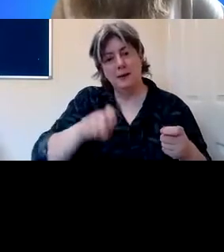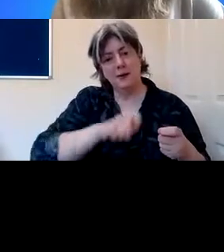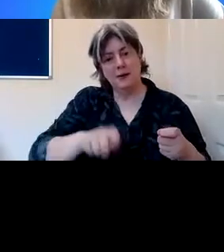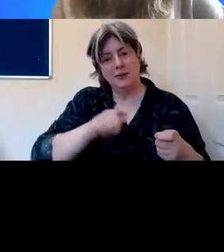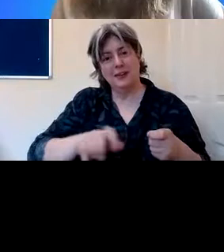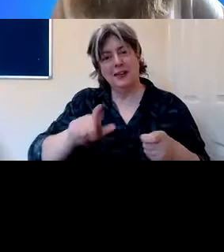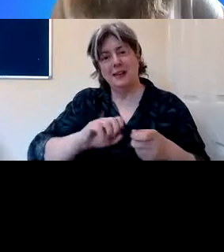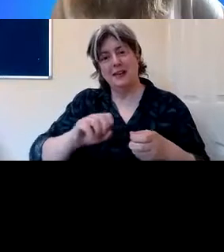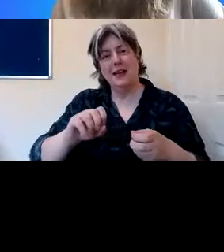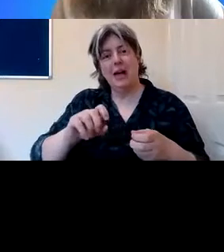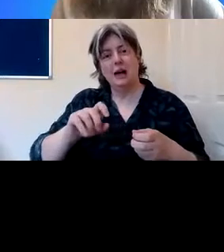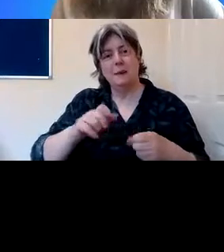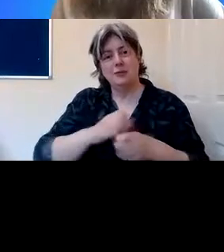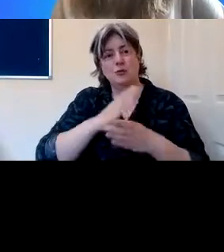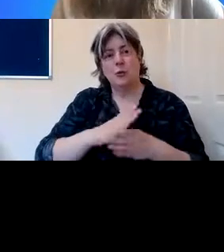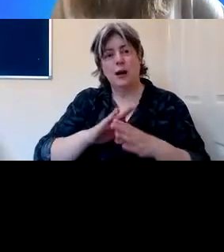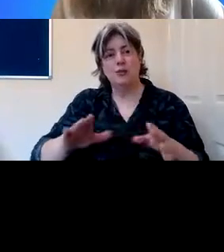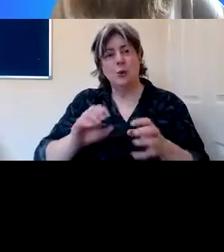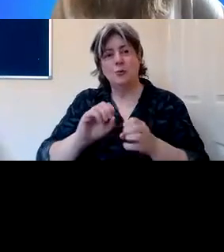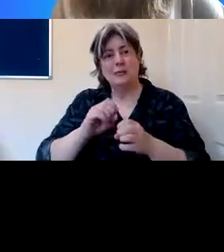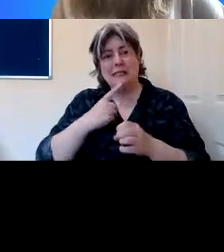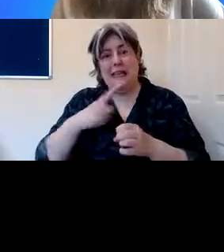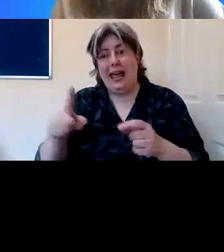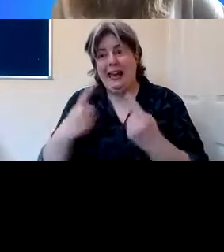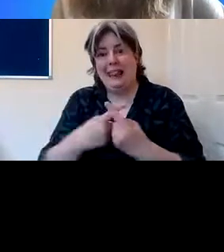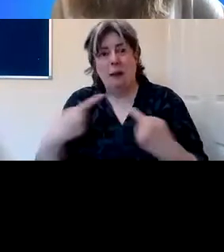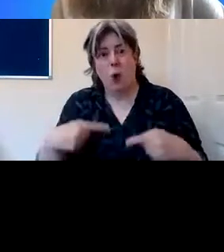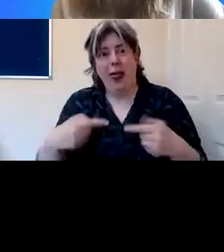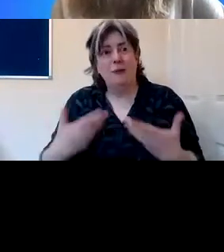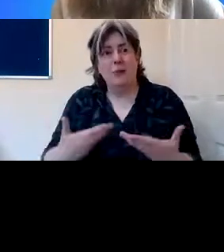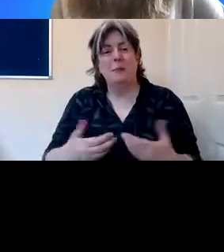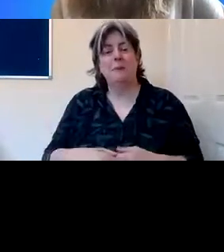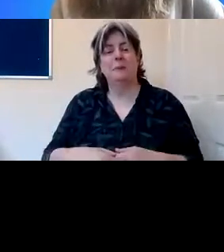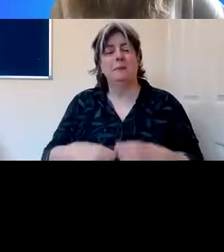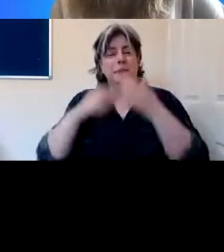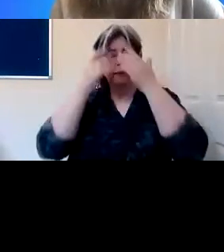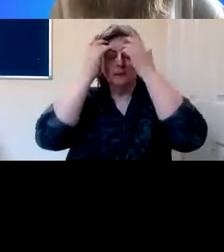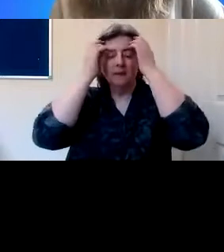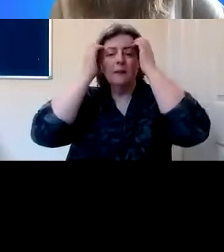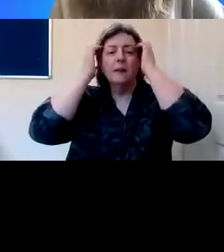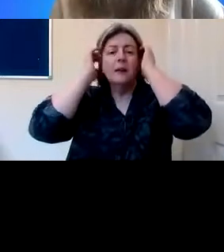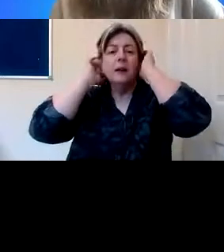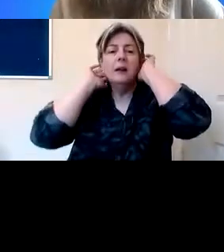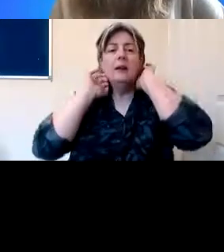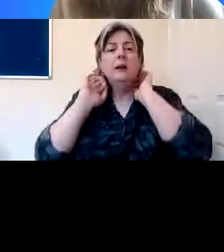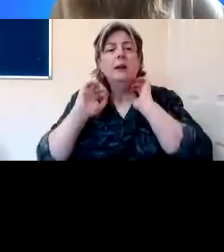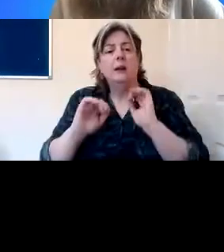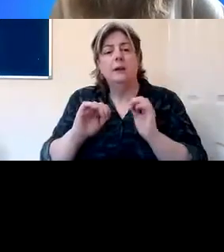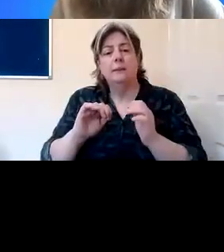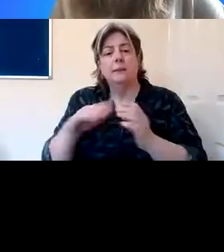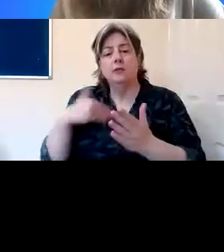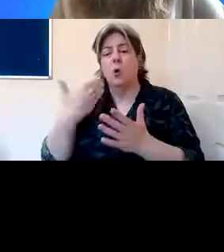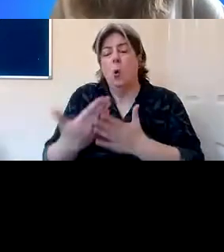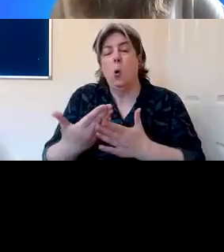that shouldn't be said, but I can't see anything here. So, yeah, I think especially through the what's been highlighted through the